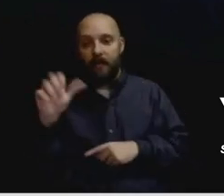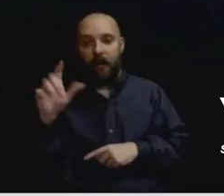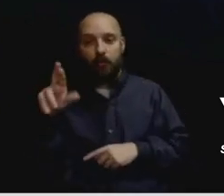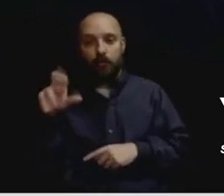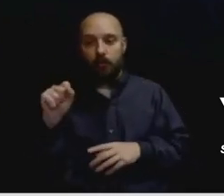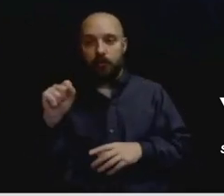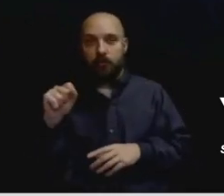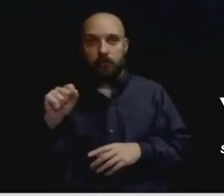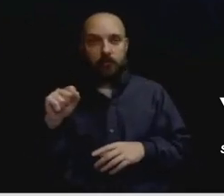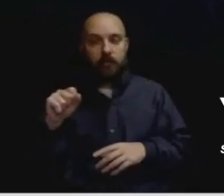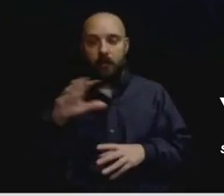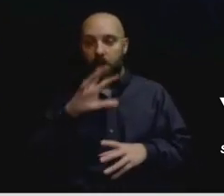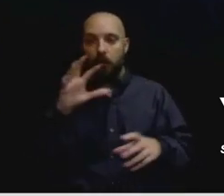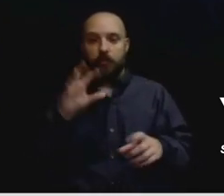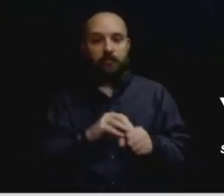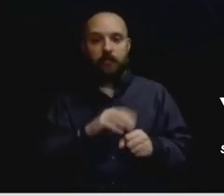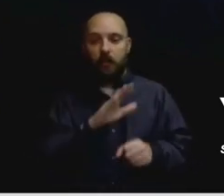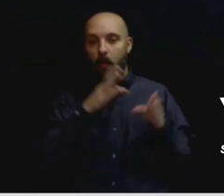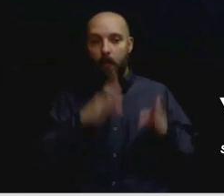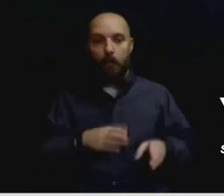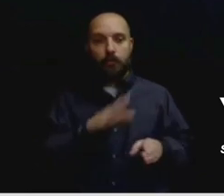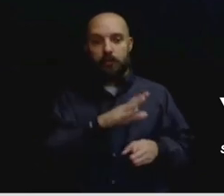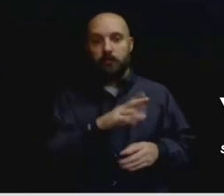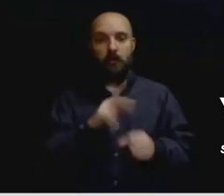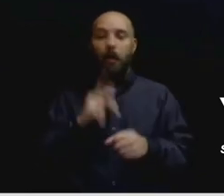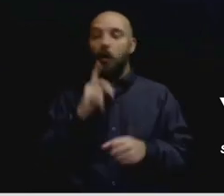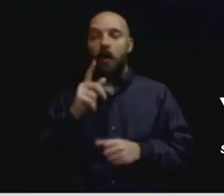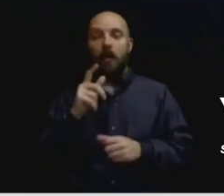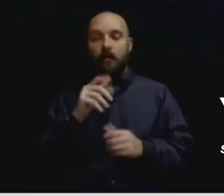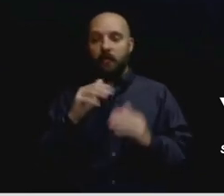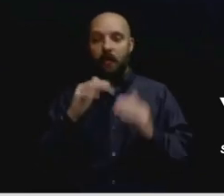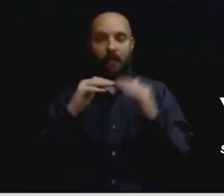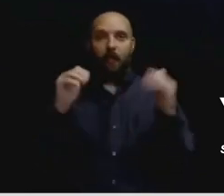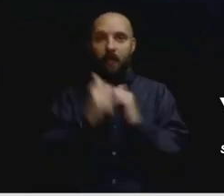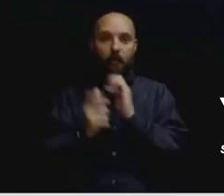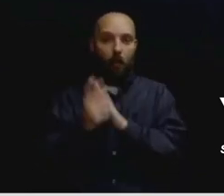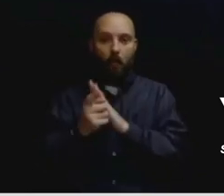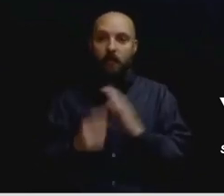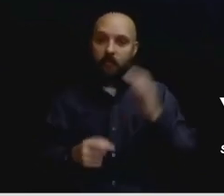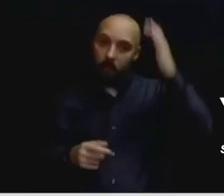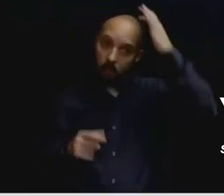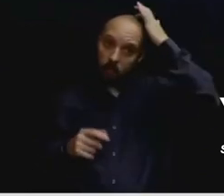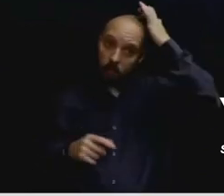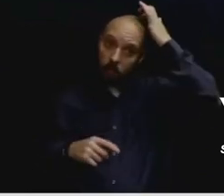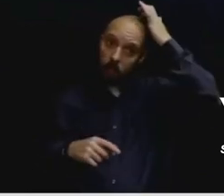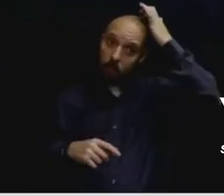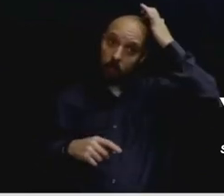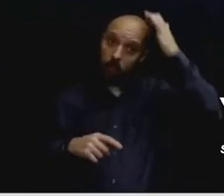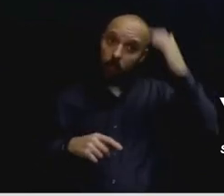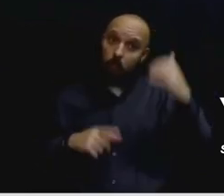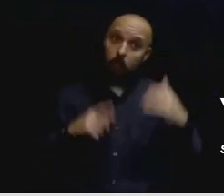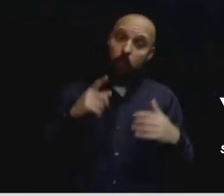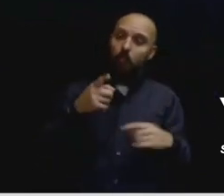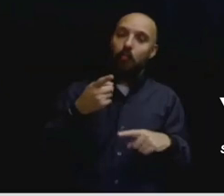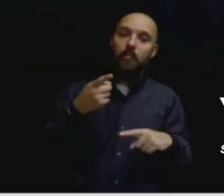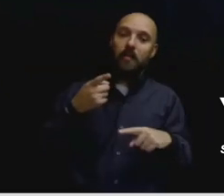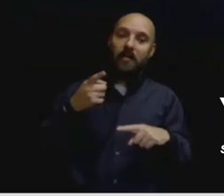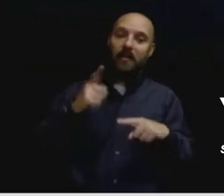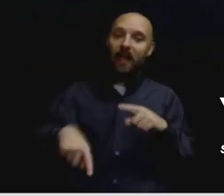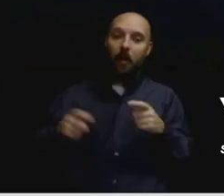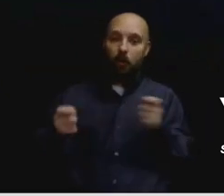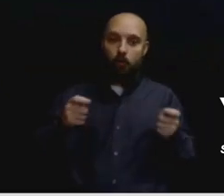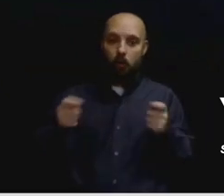person's regulation level at every moment. So you don't know, you can't control all